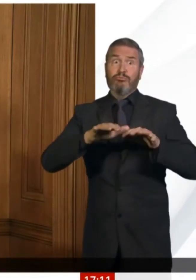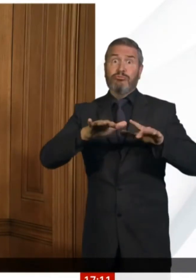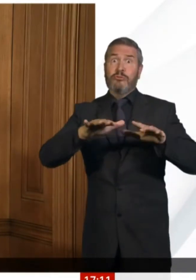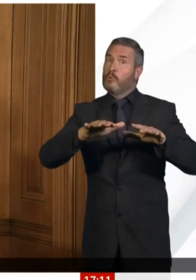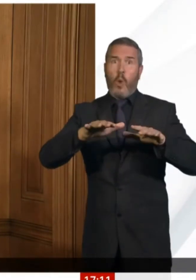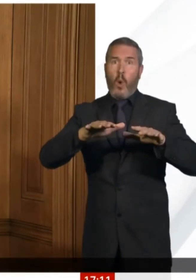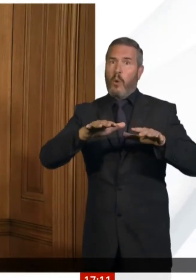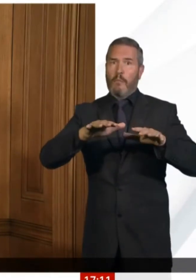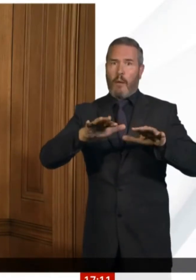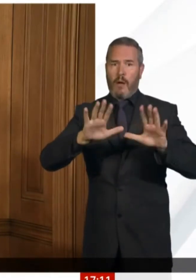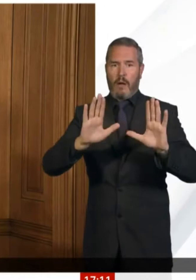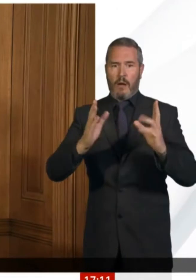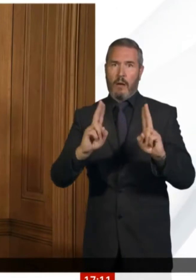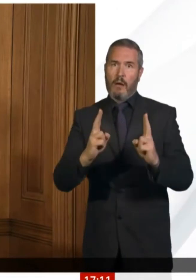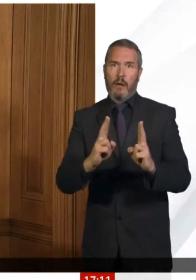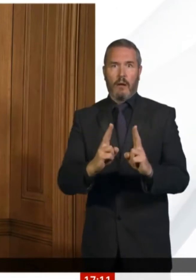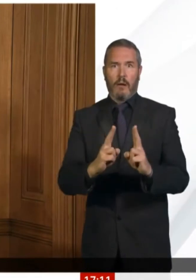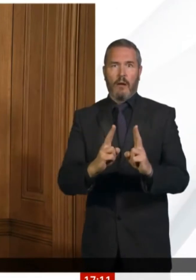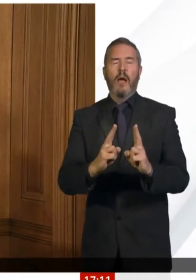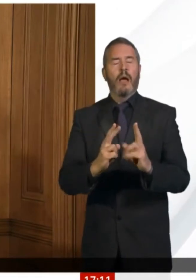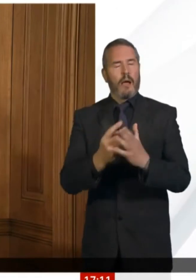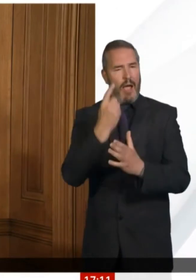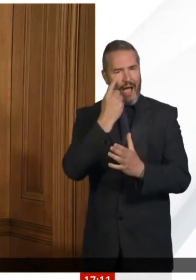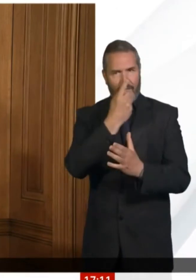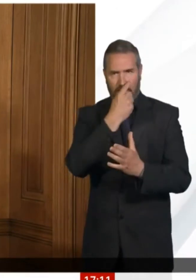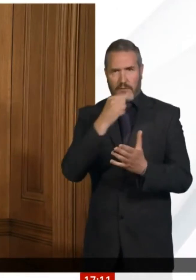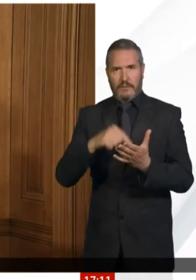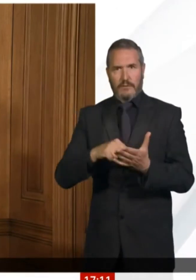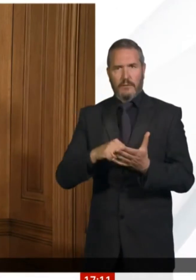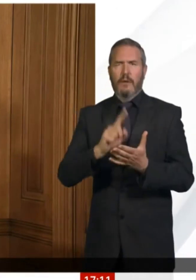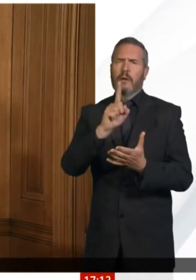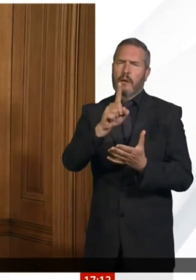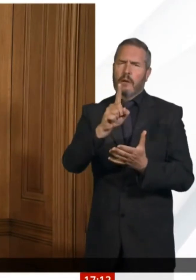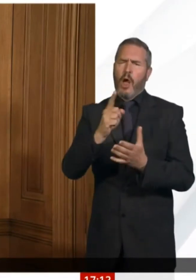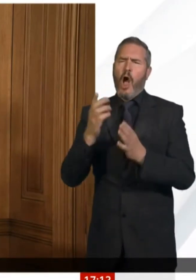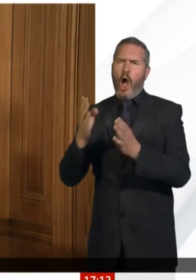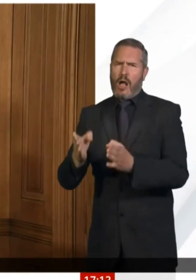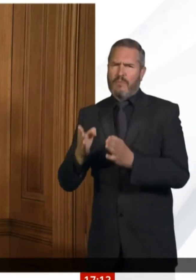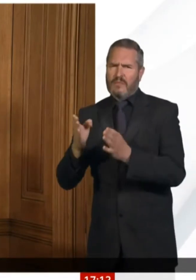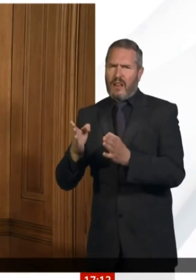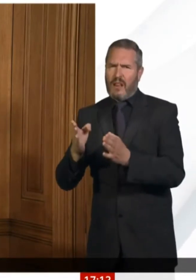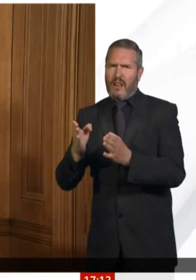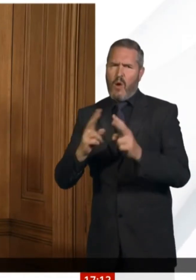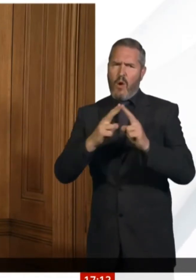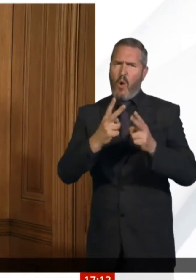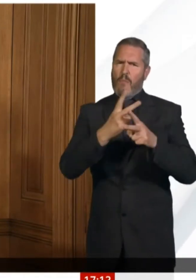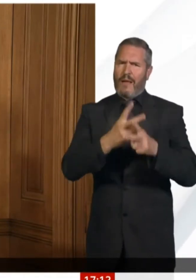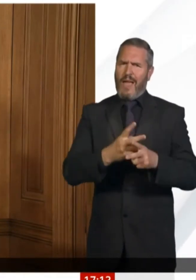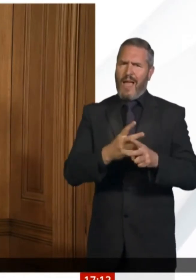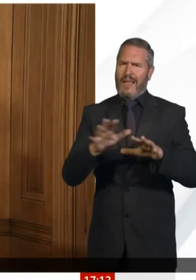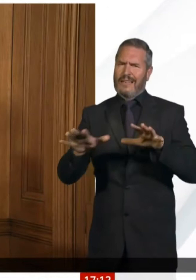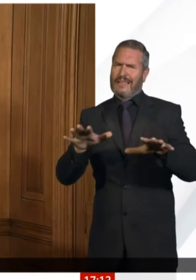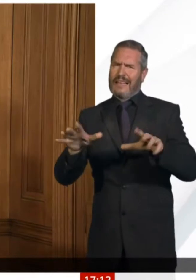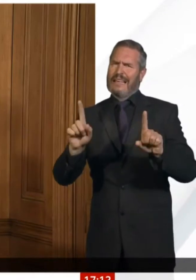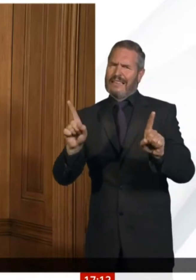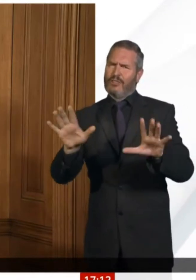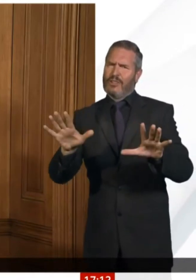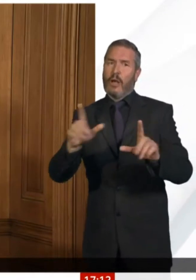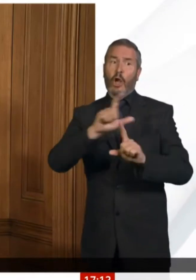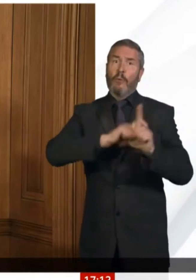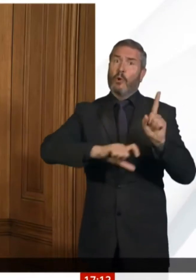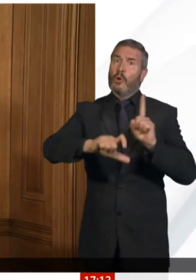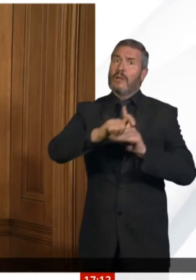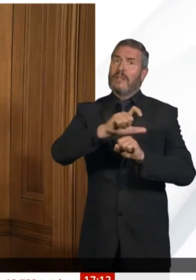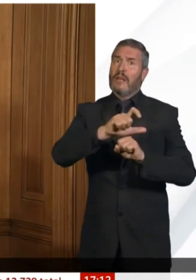shrinking. There are areas such as hospitals and social care settings where there may be growth in some places.